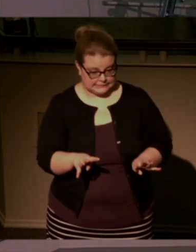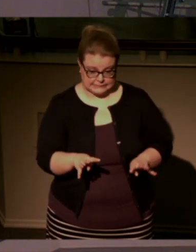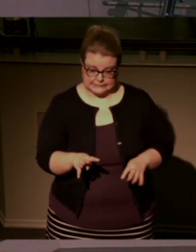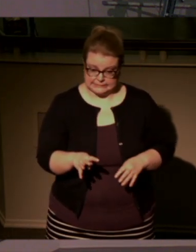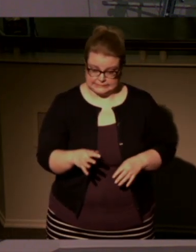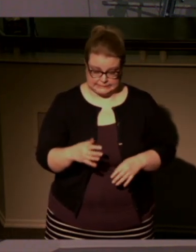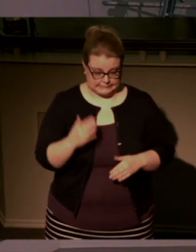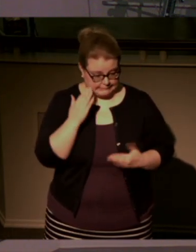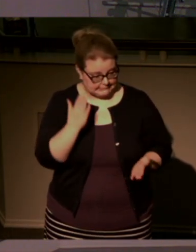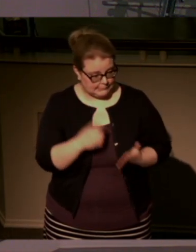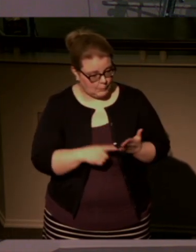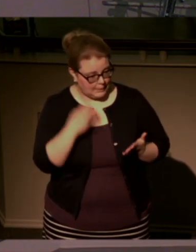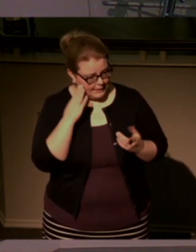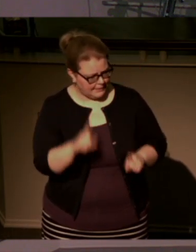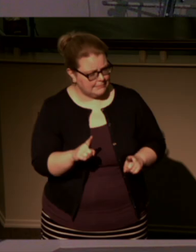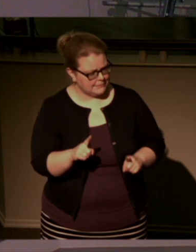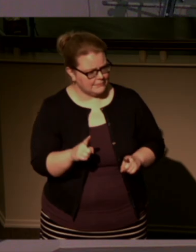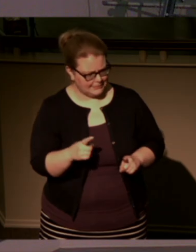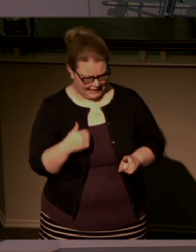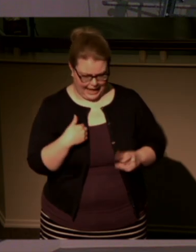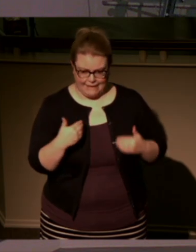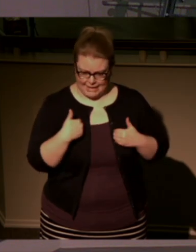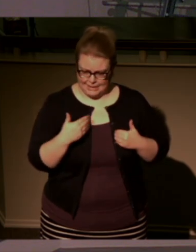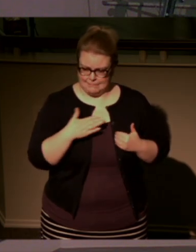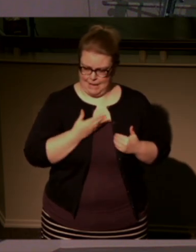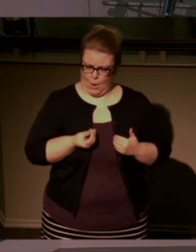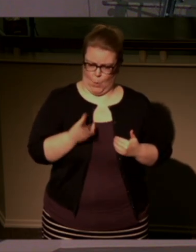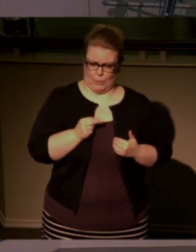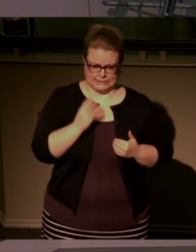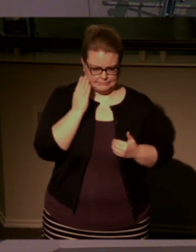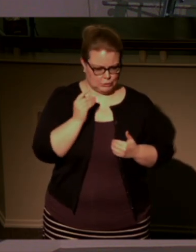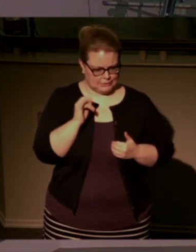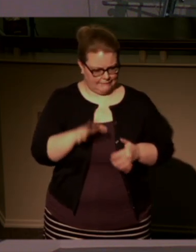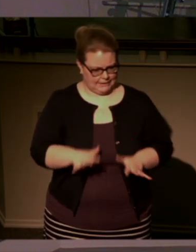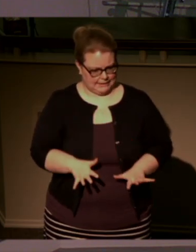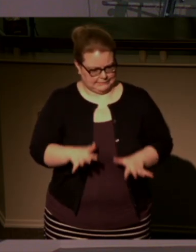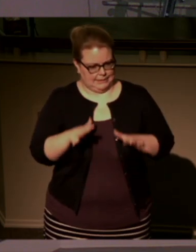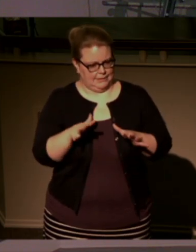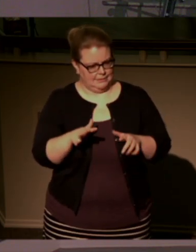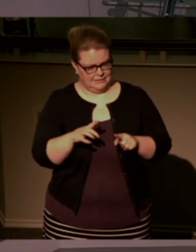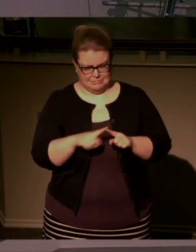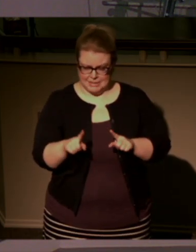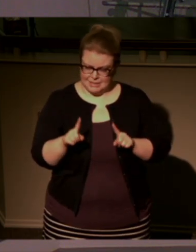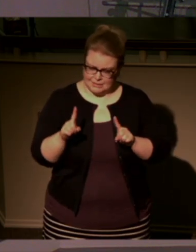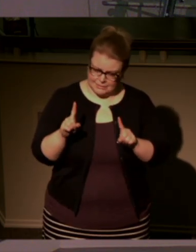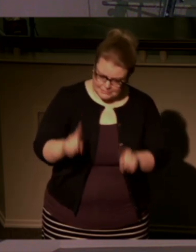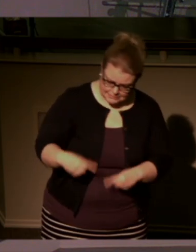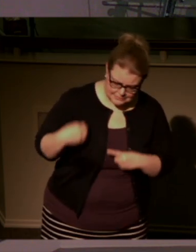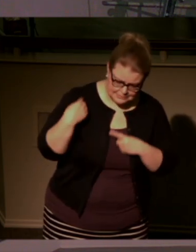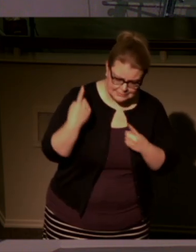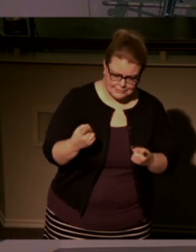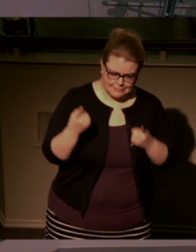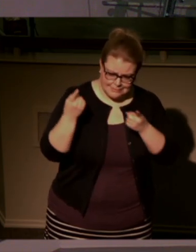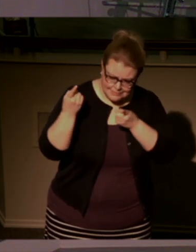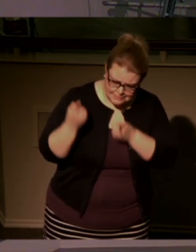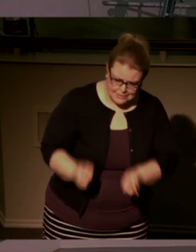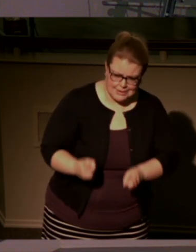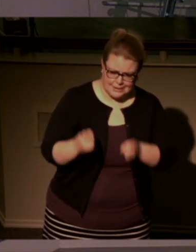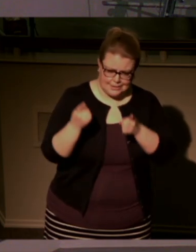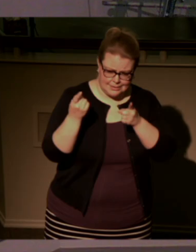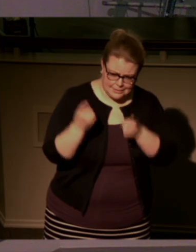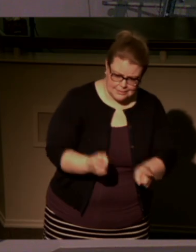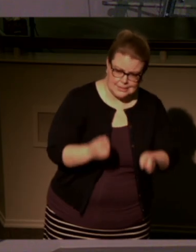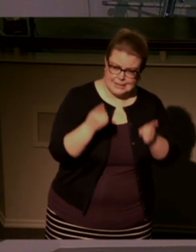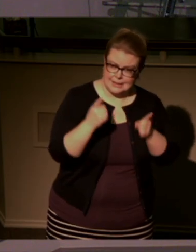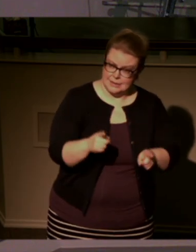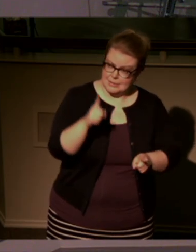experienced that. I've had seasons of anxiety, and yet all the time, seeing God move in ways that only God